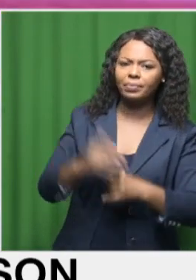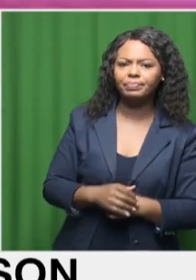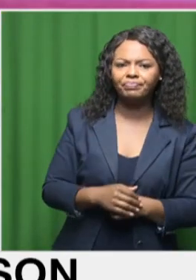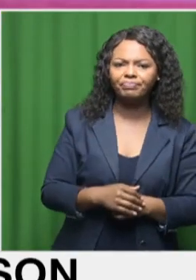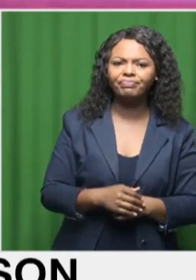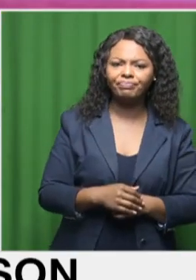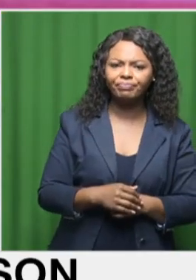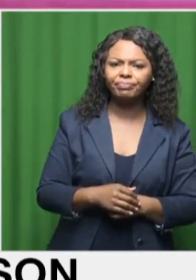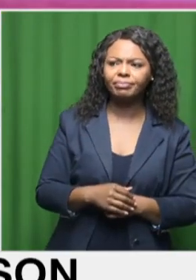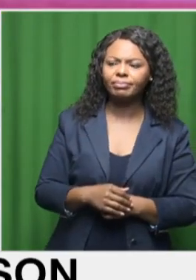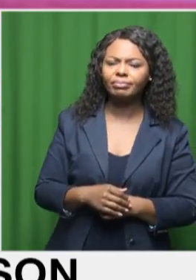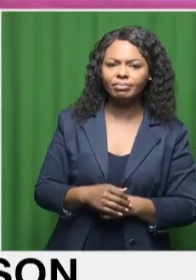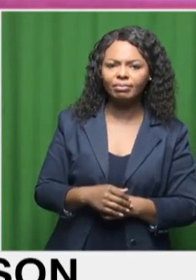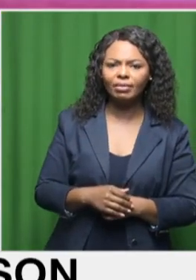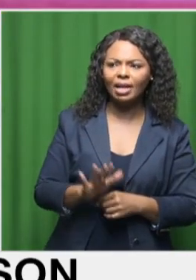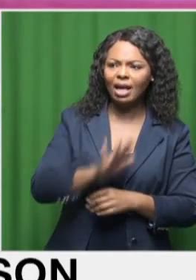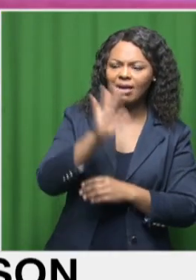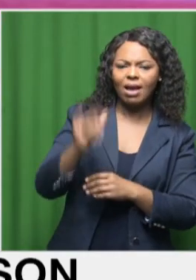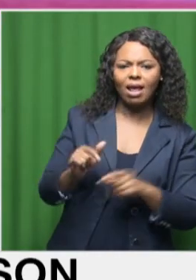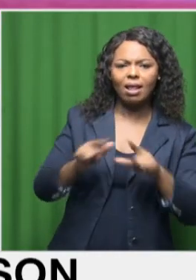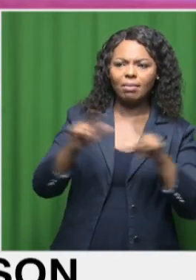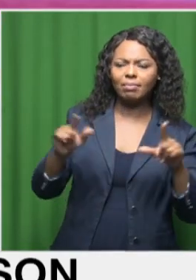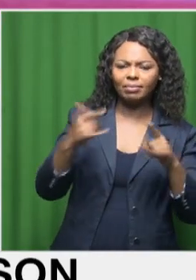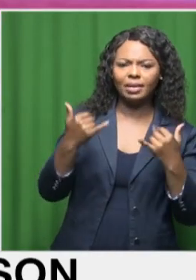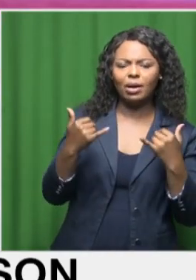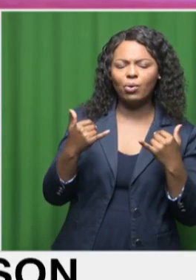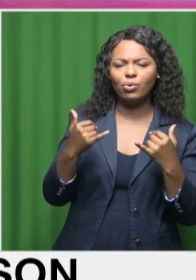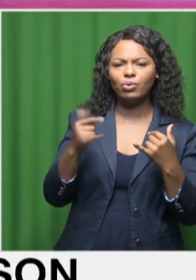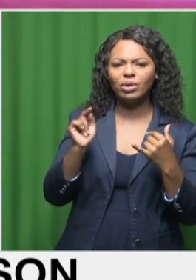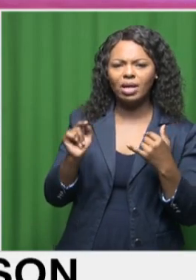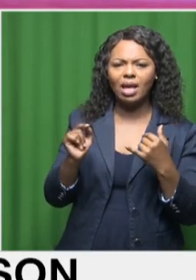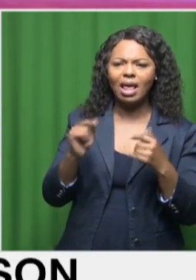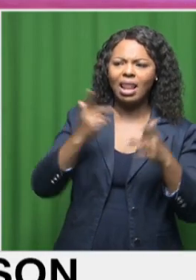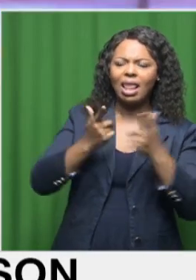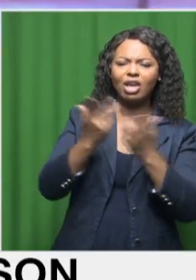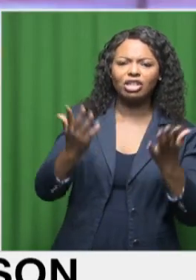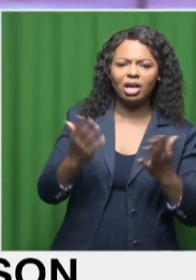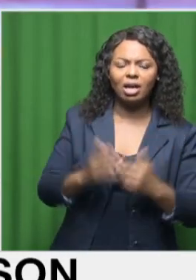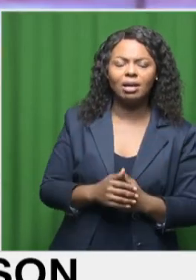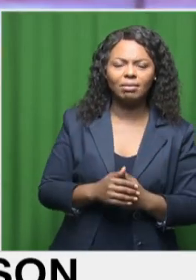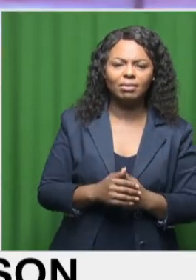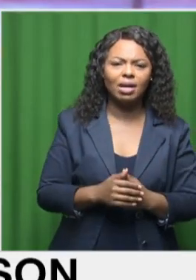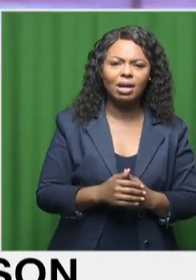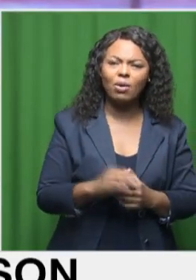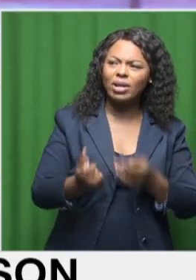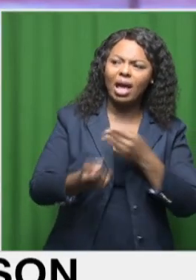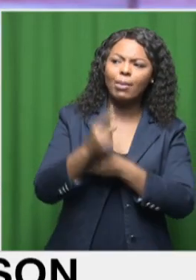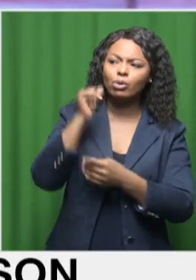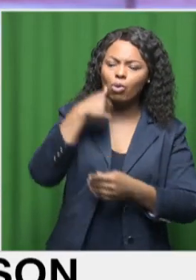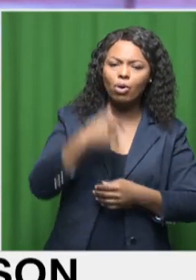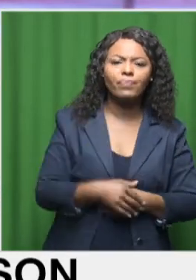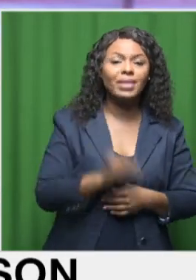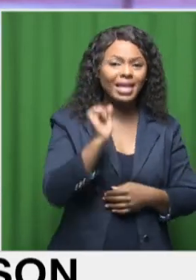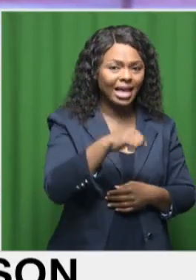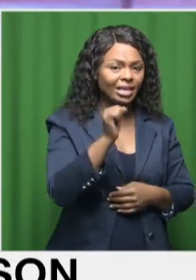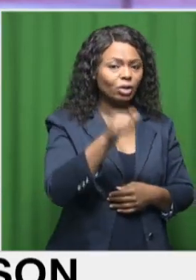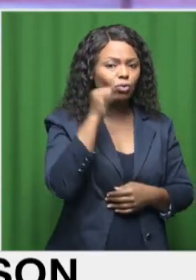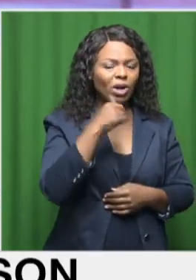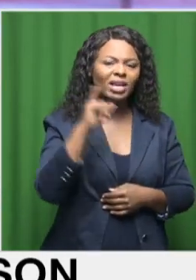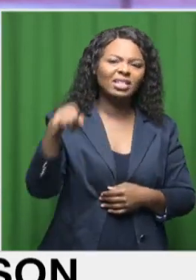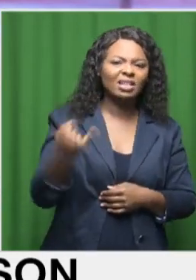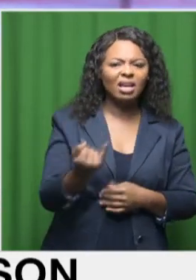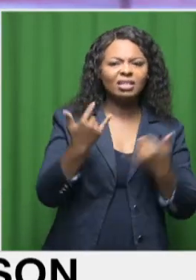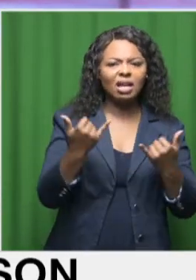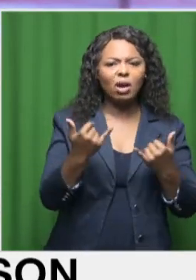lecture. It'll be an annual lecture, right? Yes. So what's set to happen today? Yeah. Tomorrow, I mean. Yeah. Tomorrow then we've decided to just